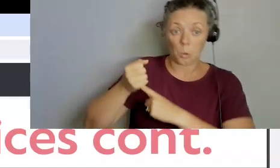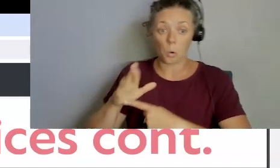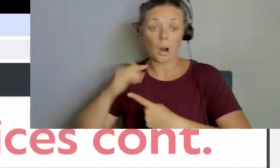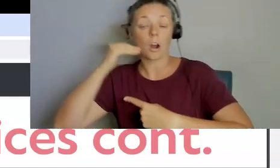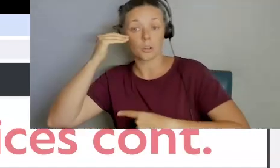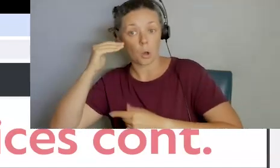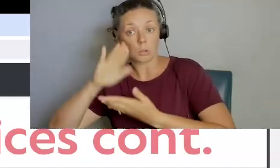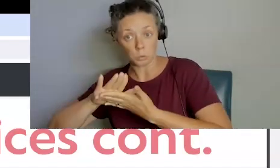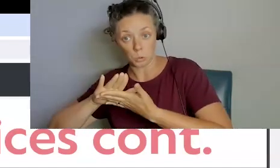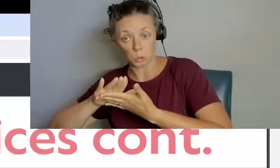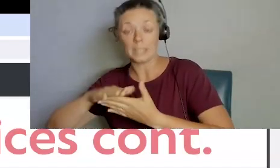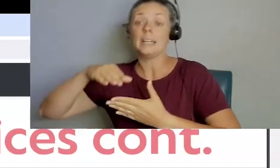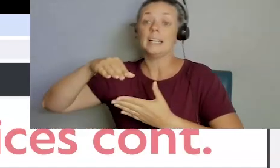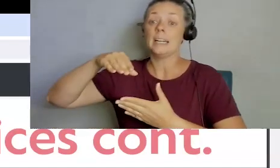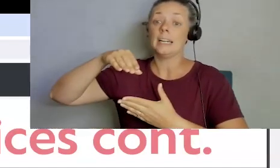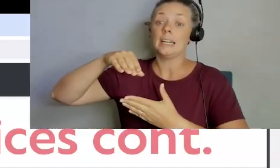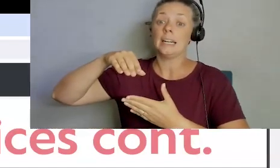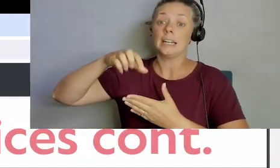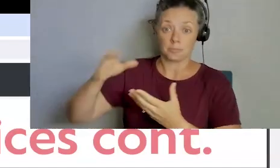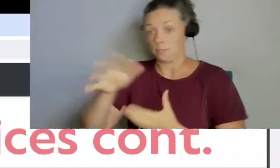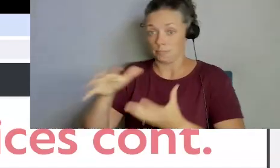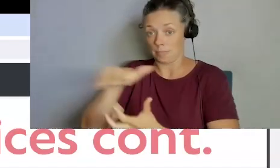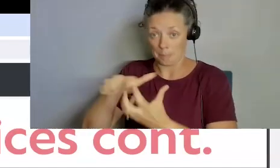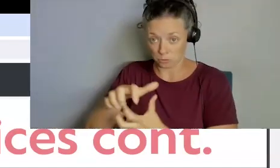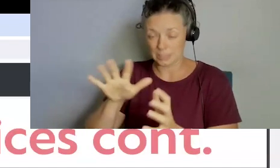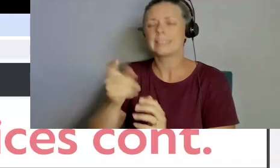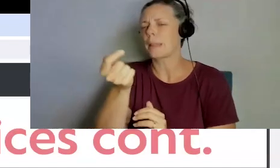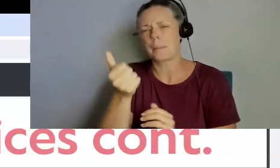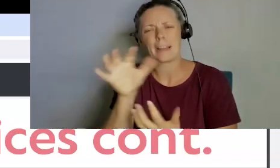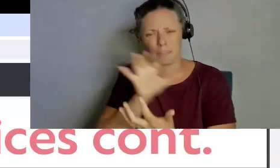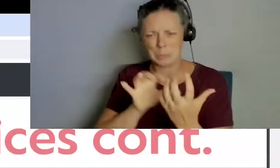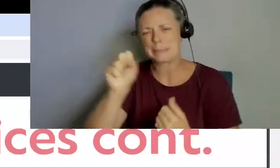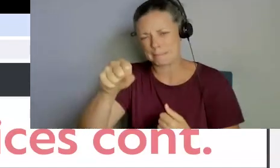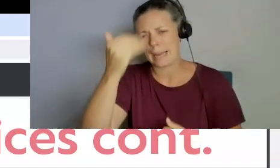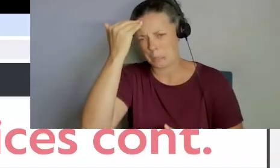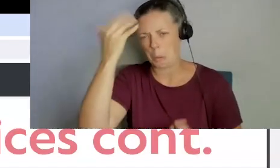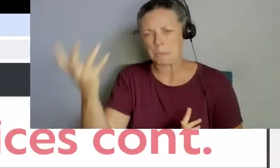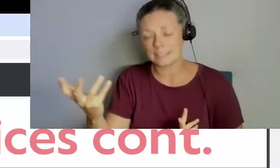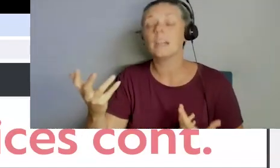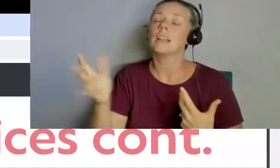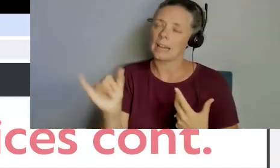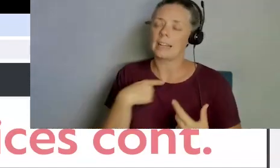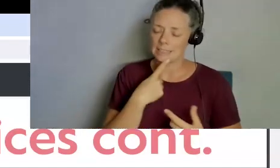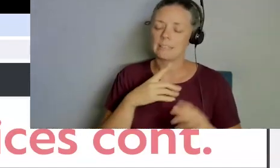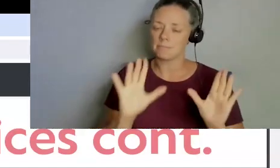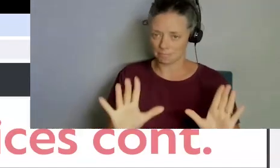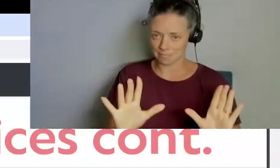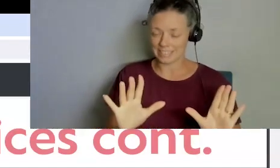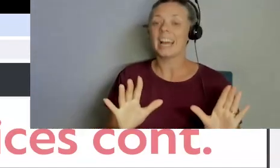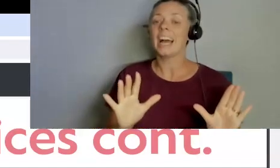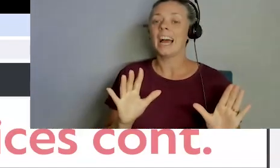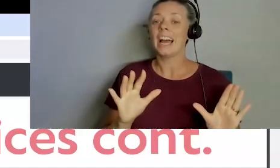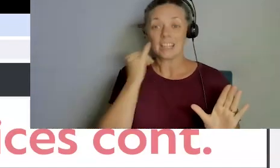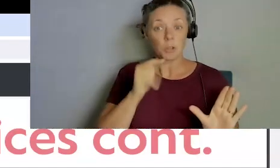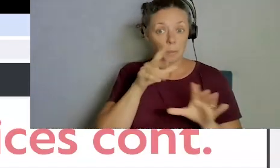school and or high school and adult school. It's a little bit confusing, but like I said, as long as you kind of get the